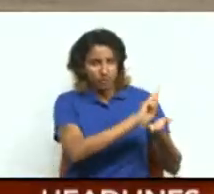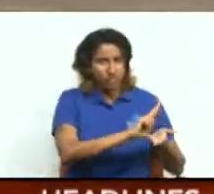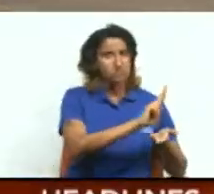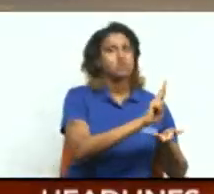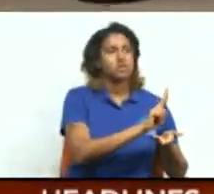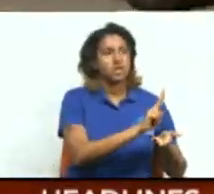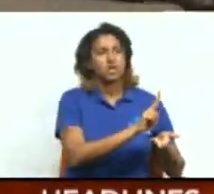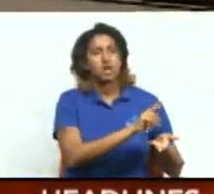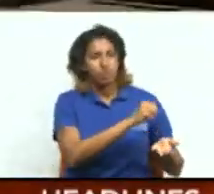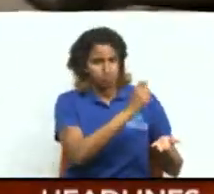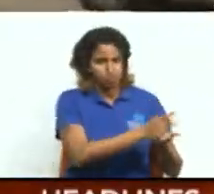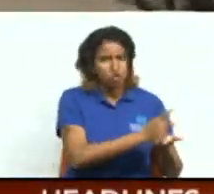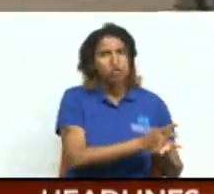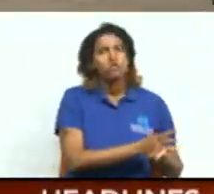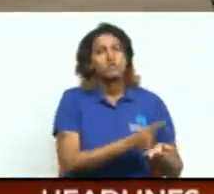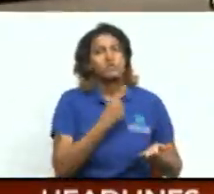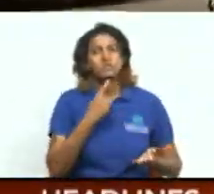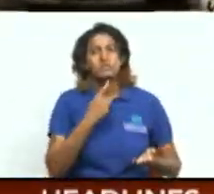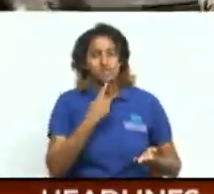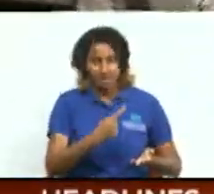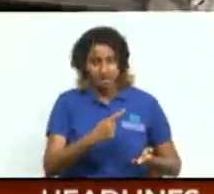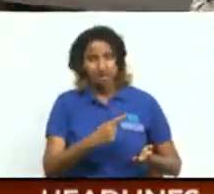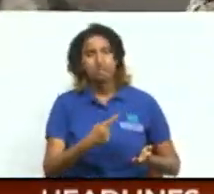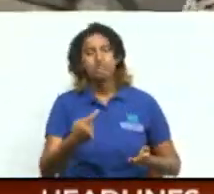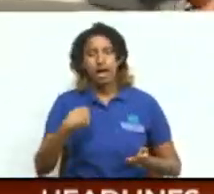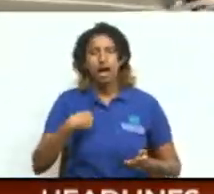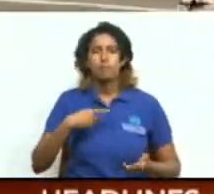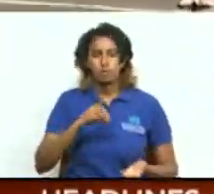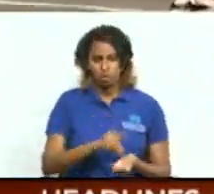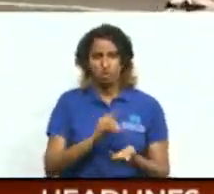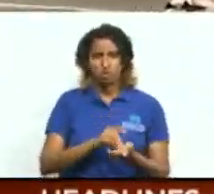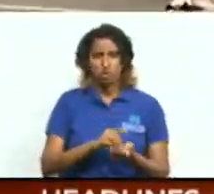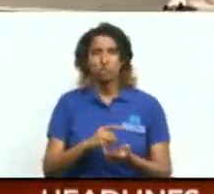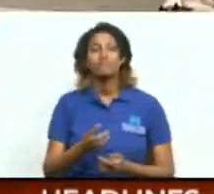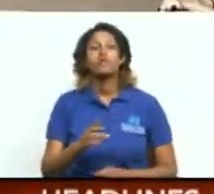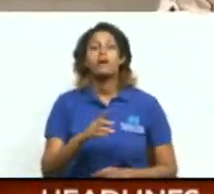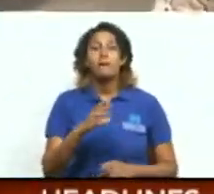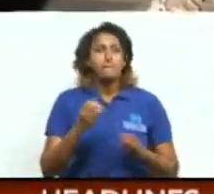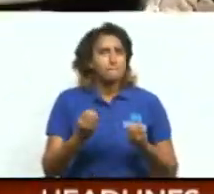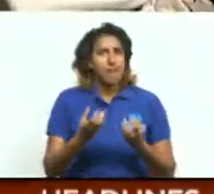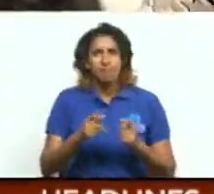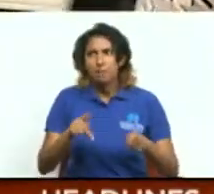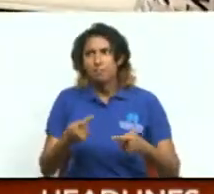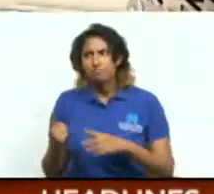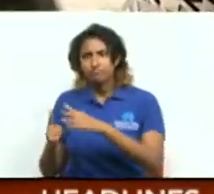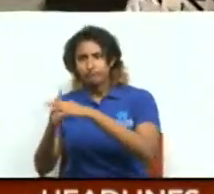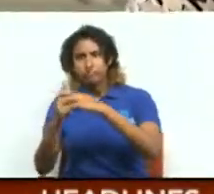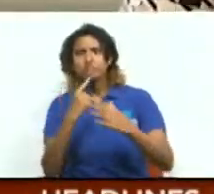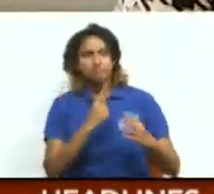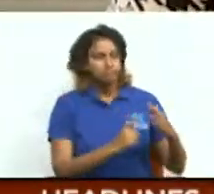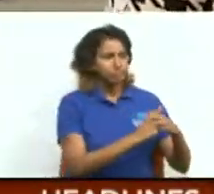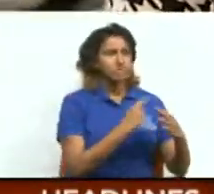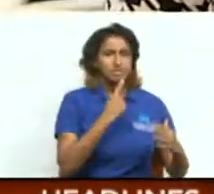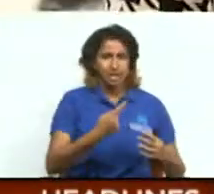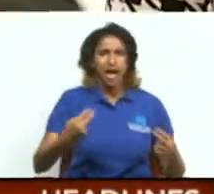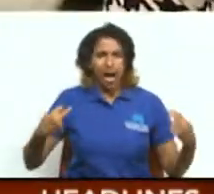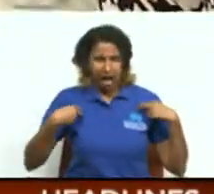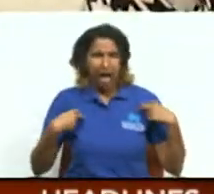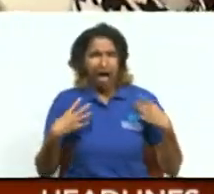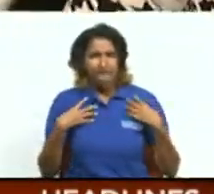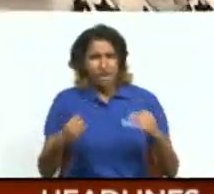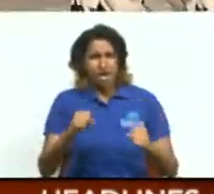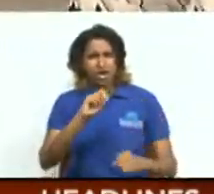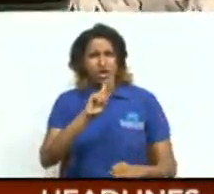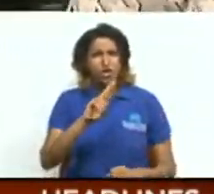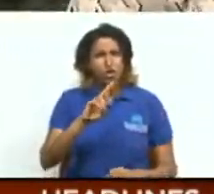a doctor, there are many people claiming to have the cure to many diseases such as heart disease, cancer, and diabetes, according to